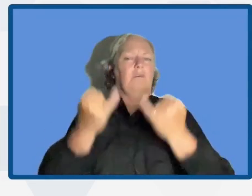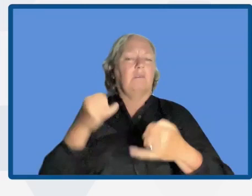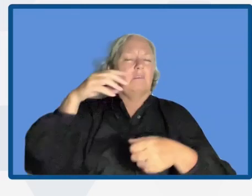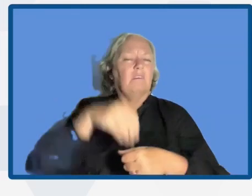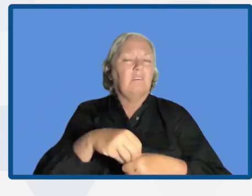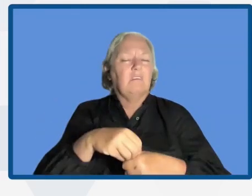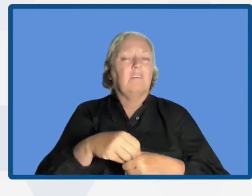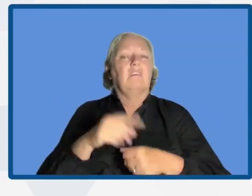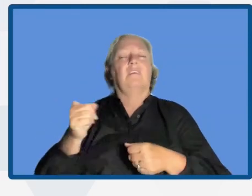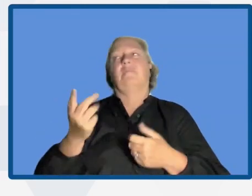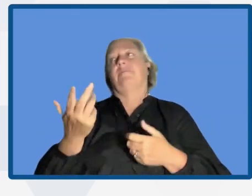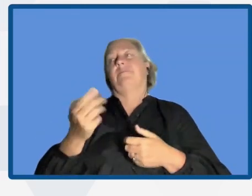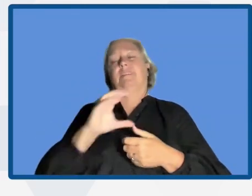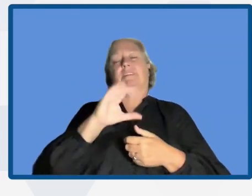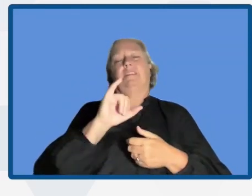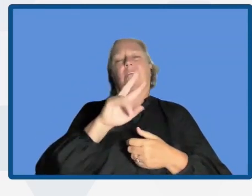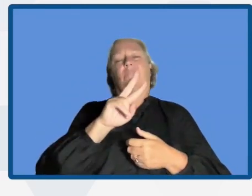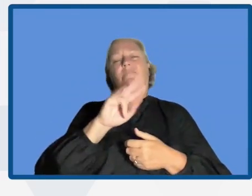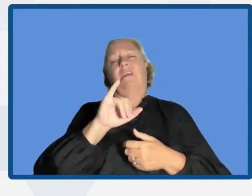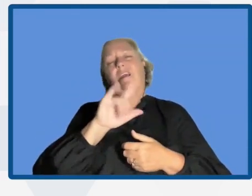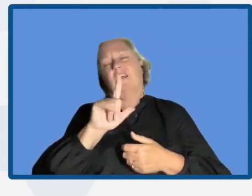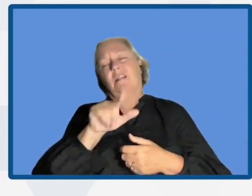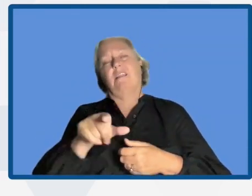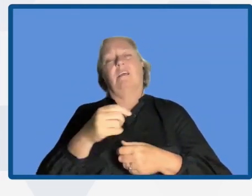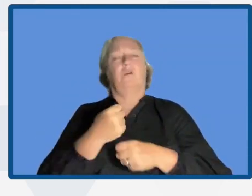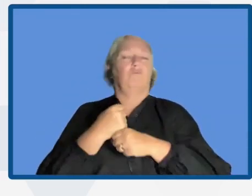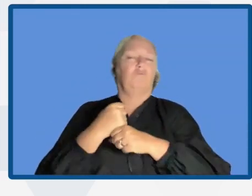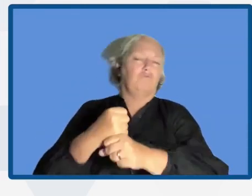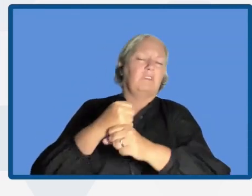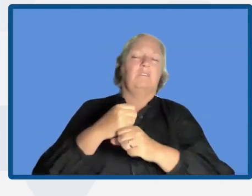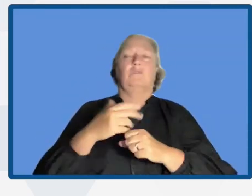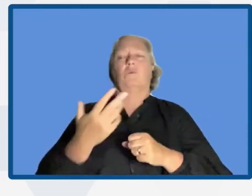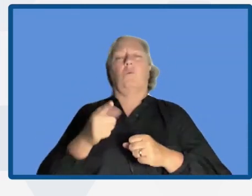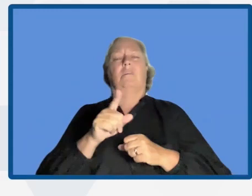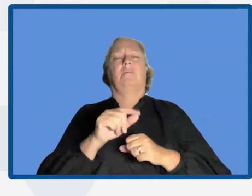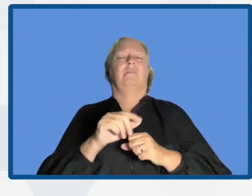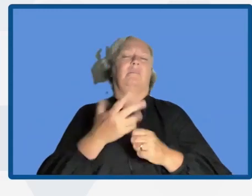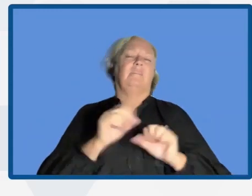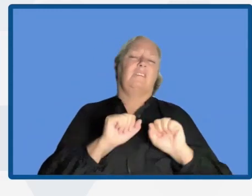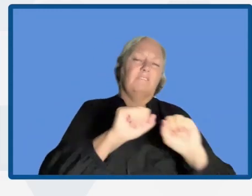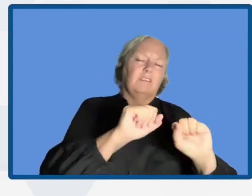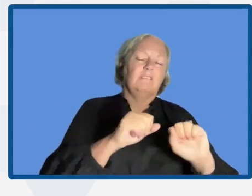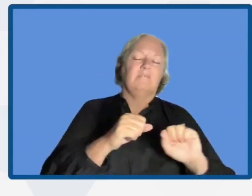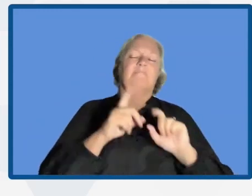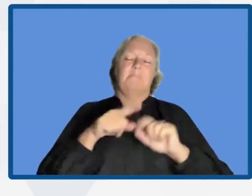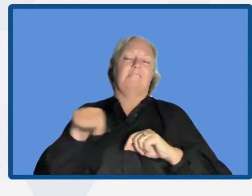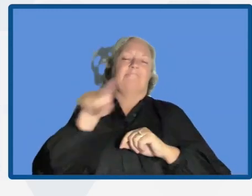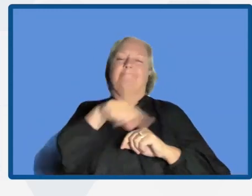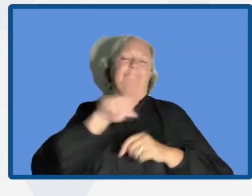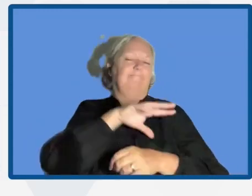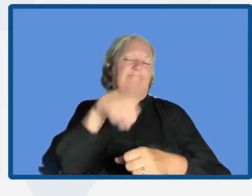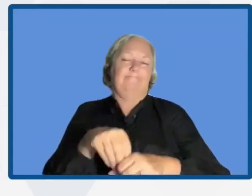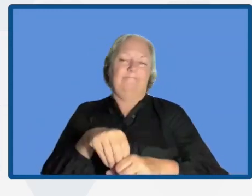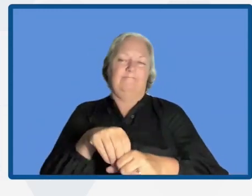protection, civil defense, or whatever the name. They should also be involved. Why? Because in